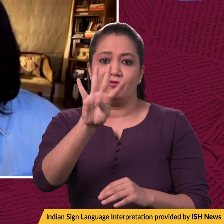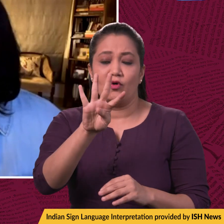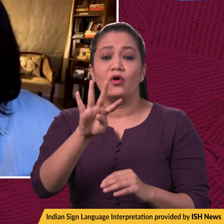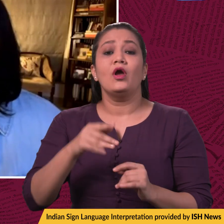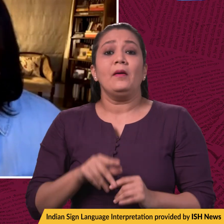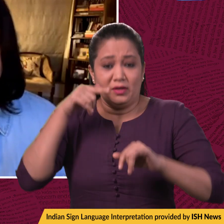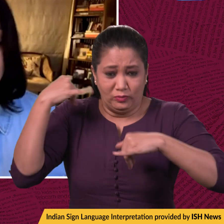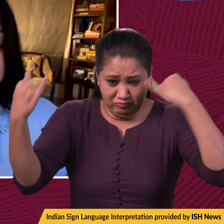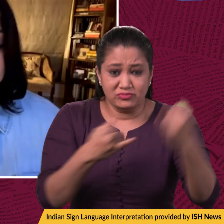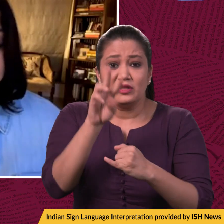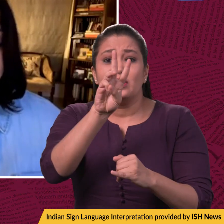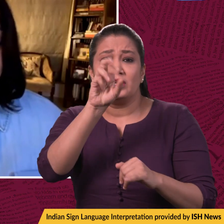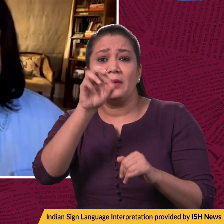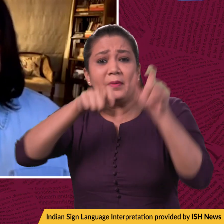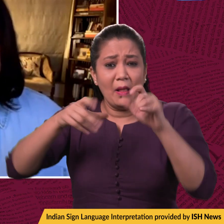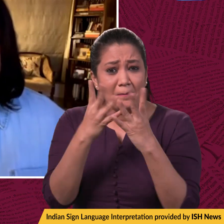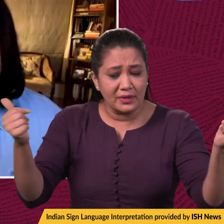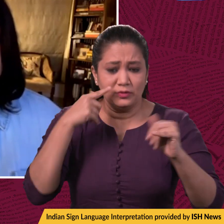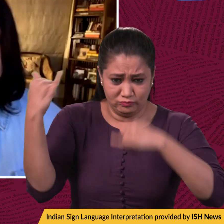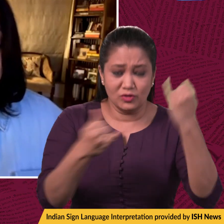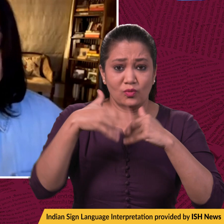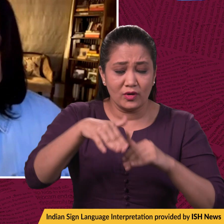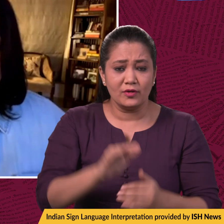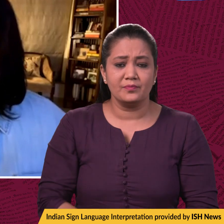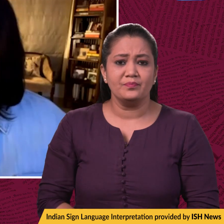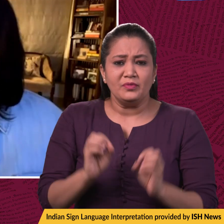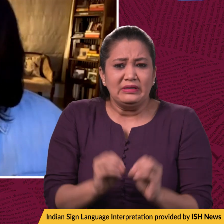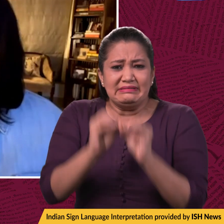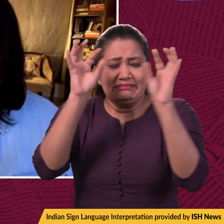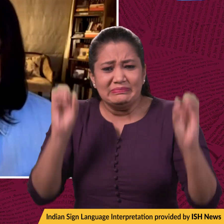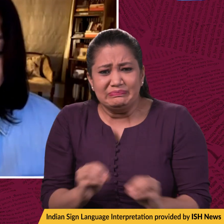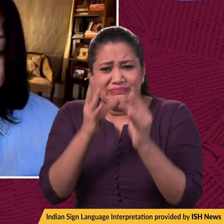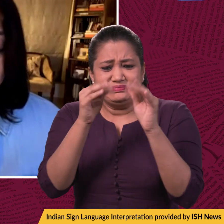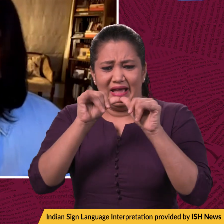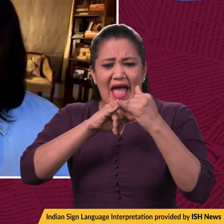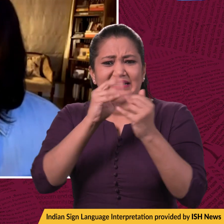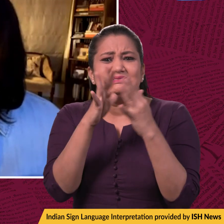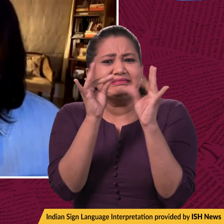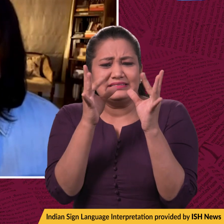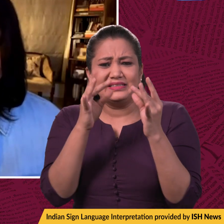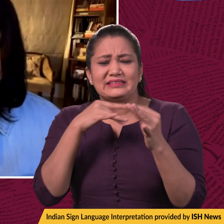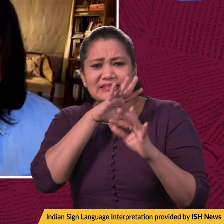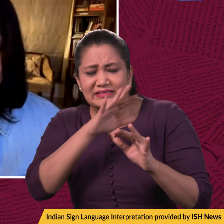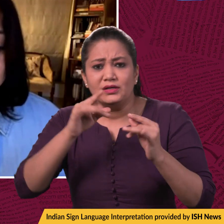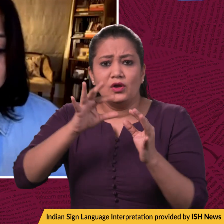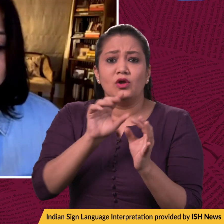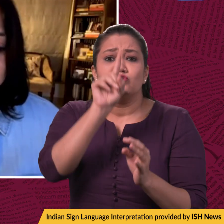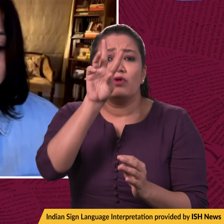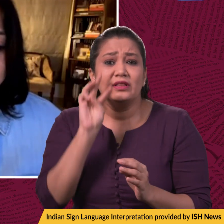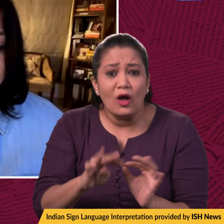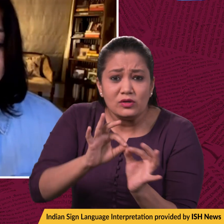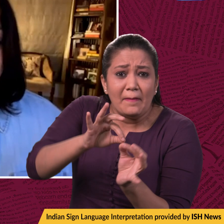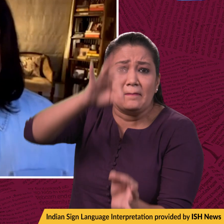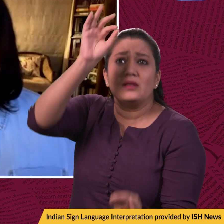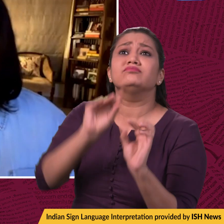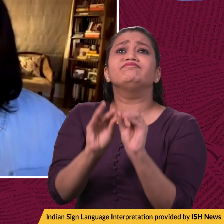for the 30 people still missing. The mountain is spewing thick columns of ash about 12,000 meters into